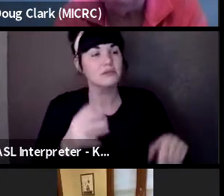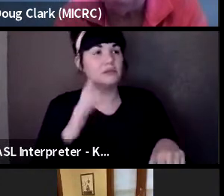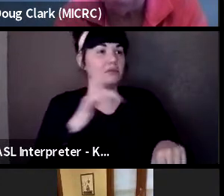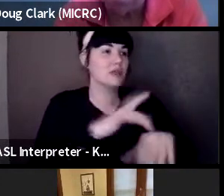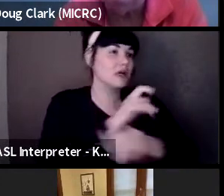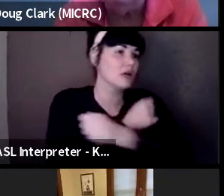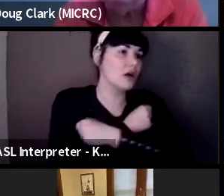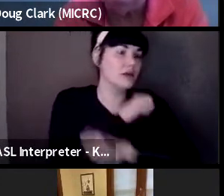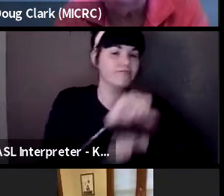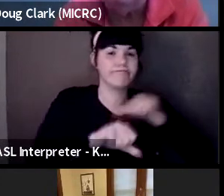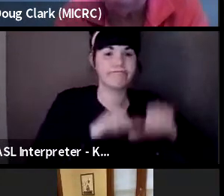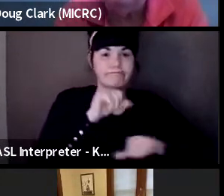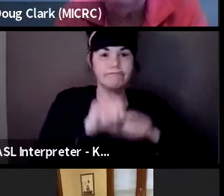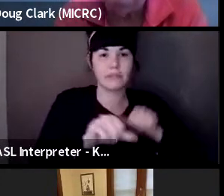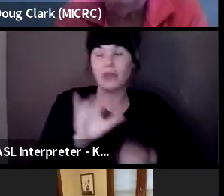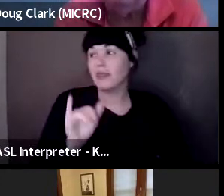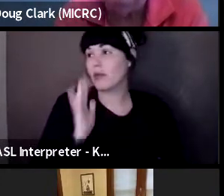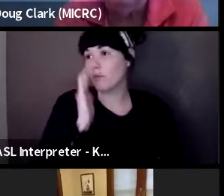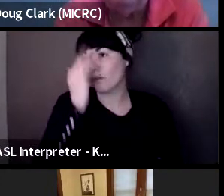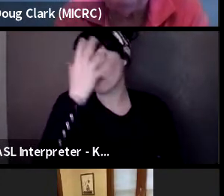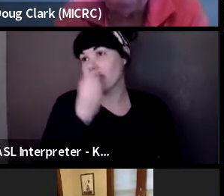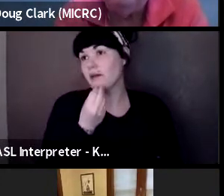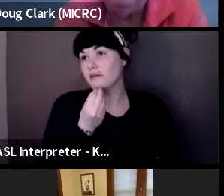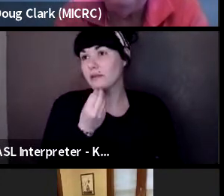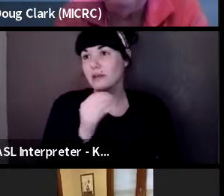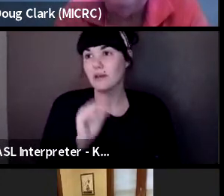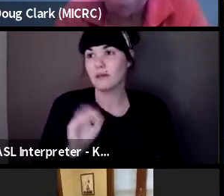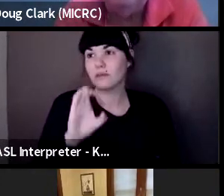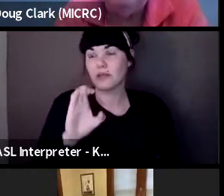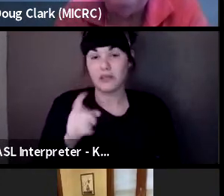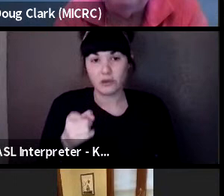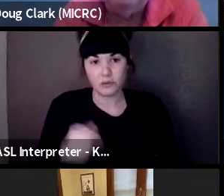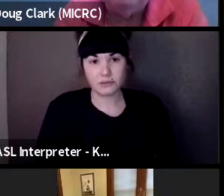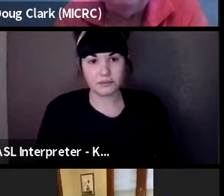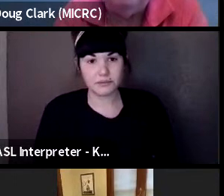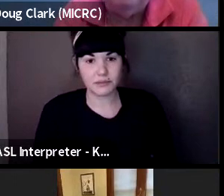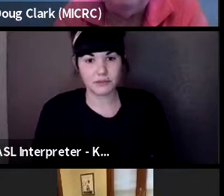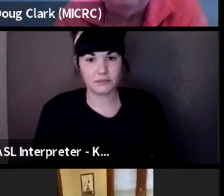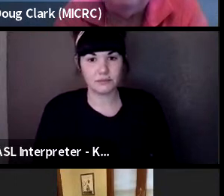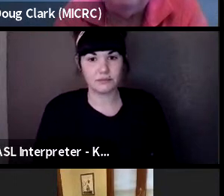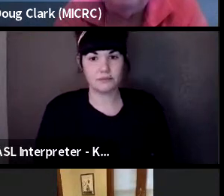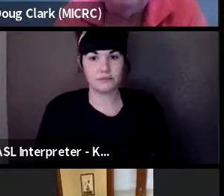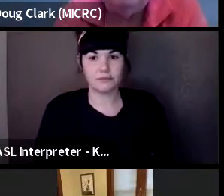That would be lovely. That would be lovely. MC, how about you?